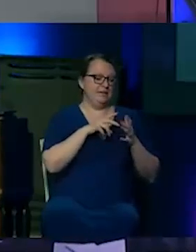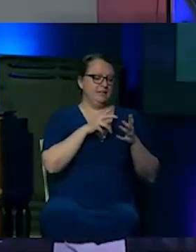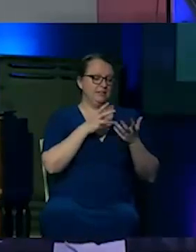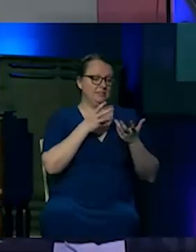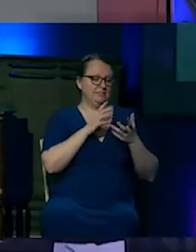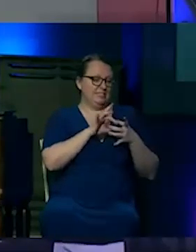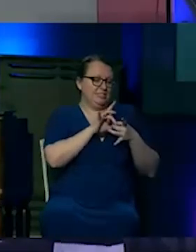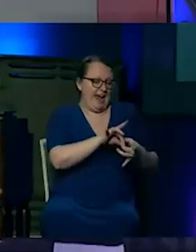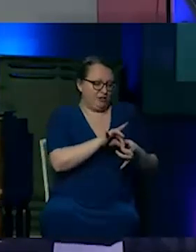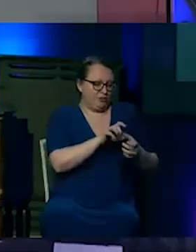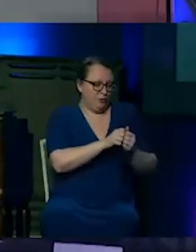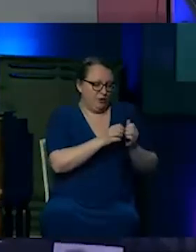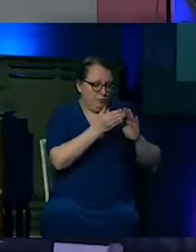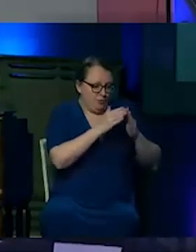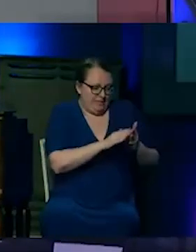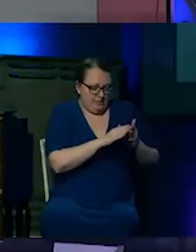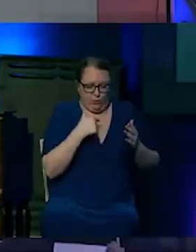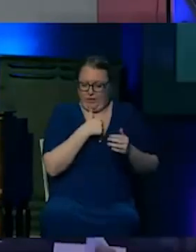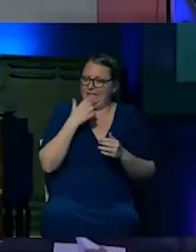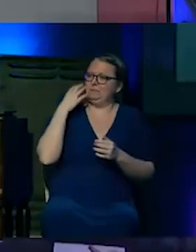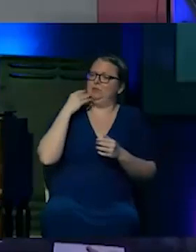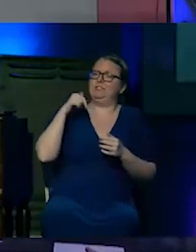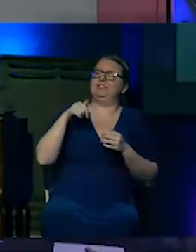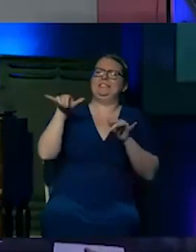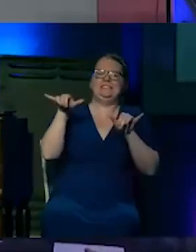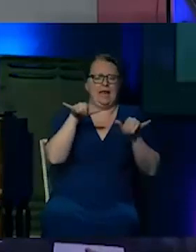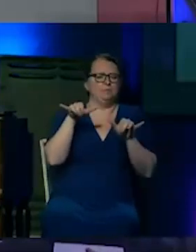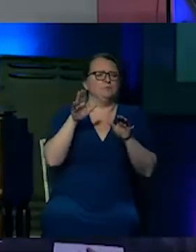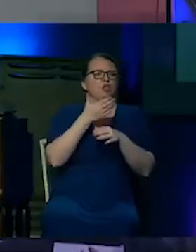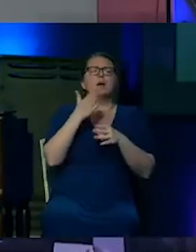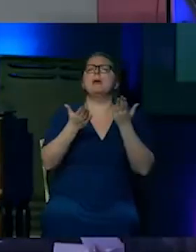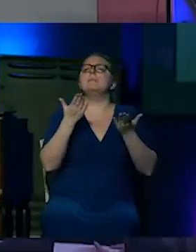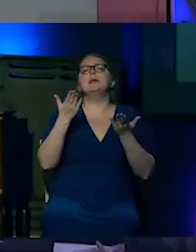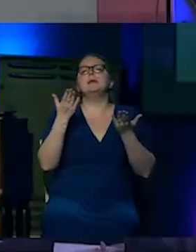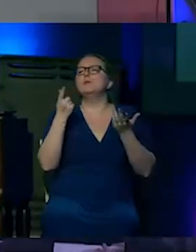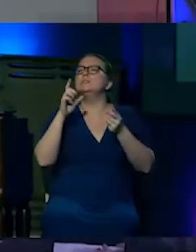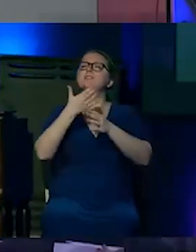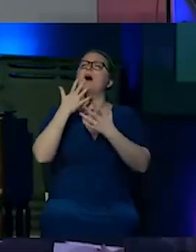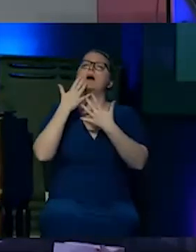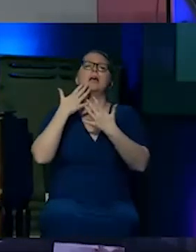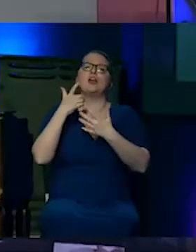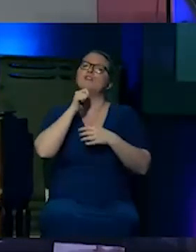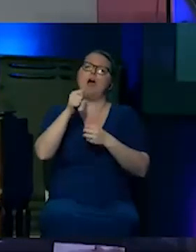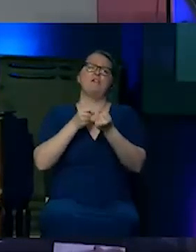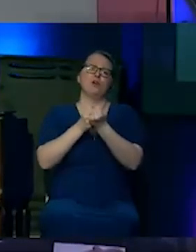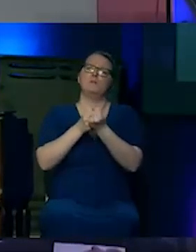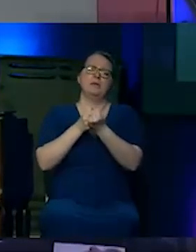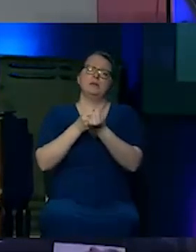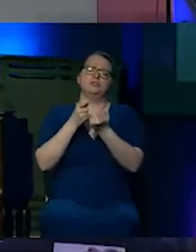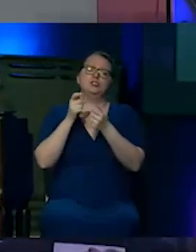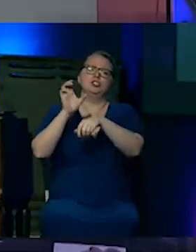right? We experience this. The same songs that we may have sung in our non-affirming churches can be